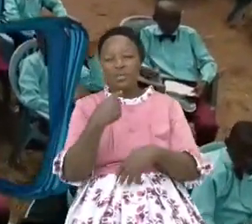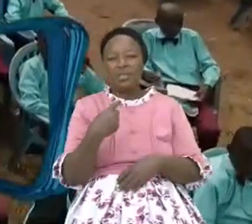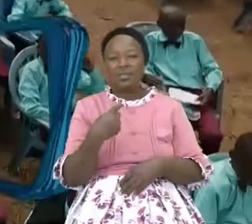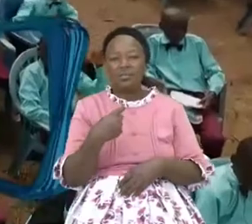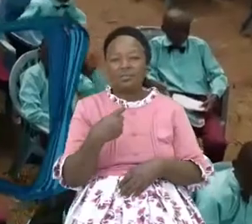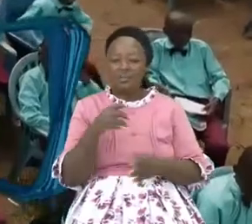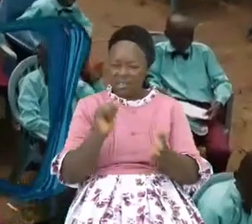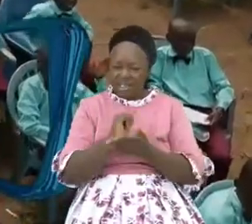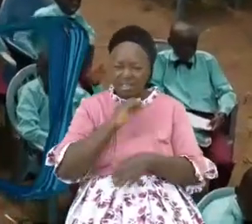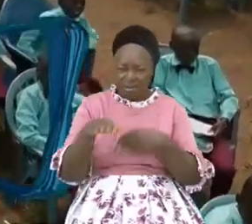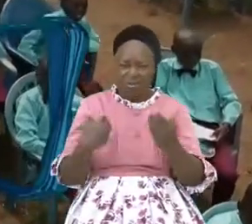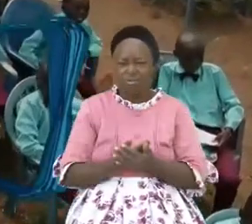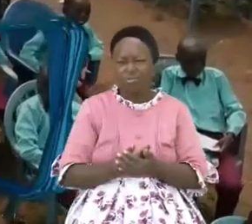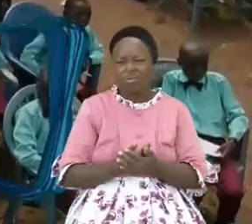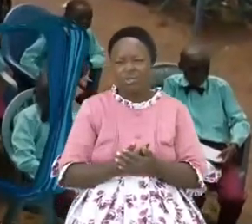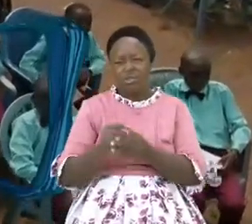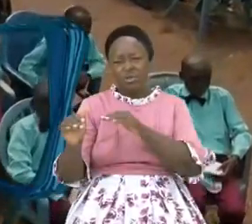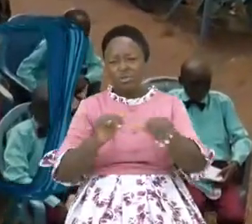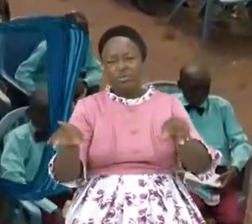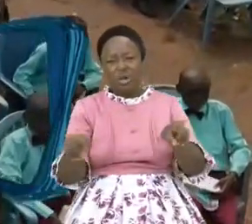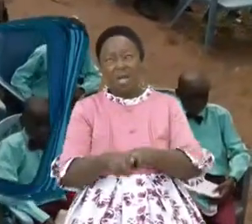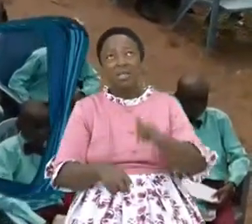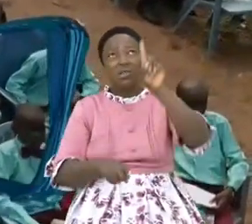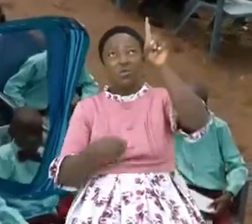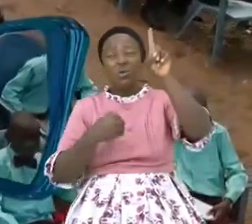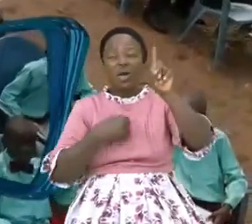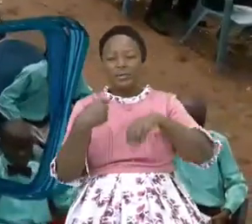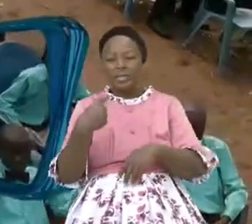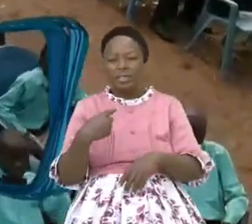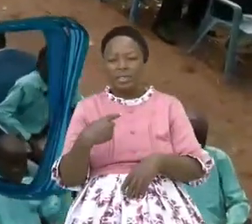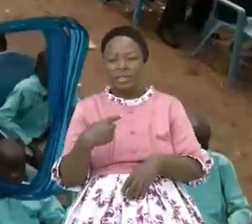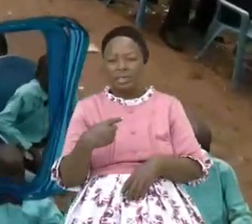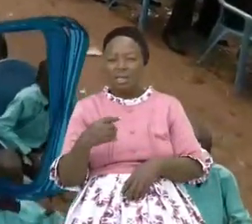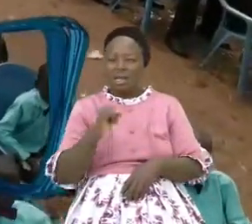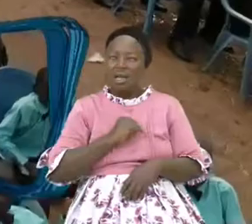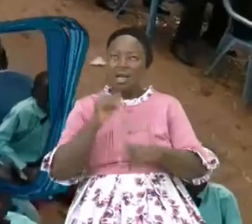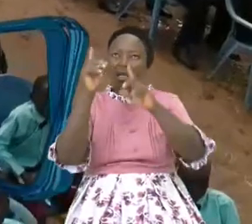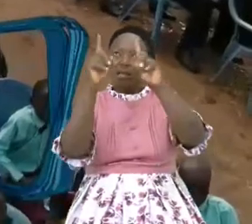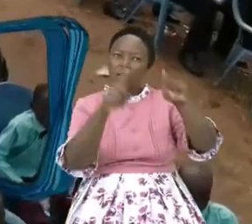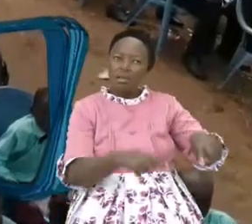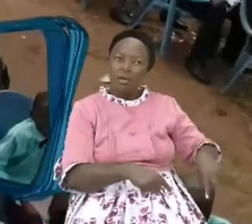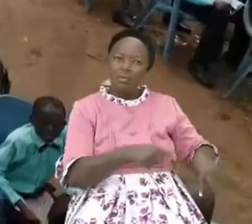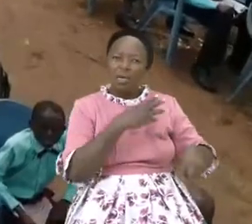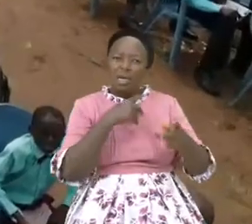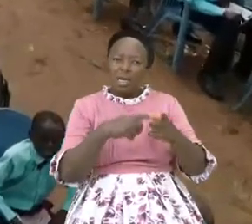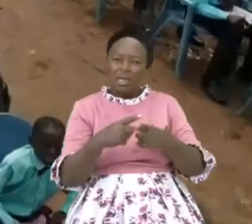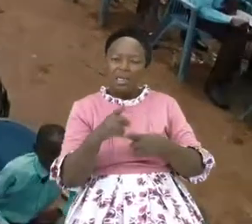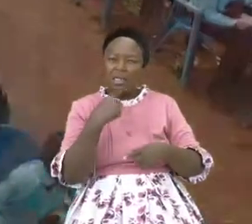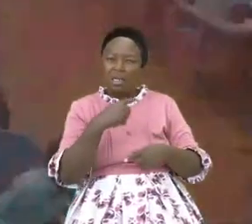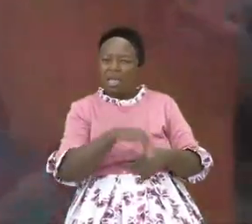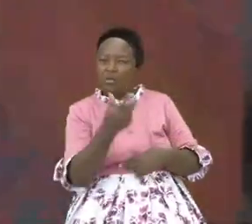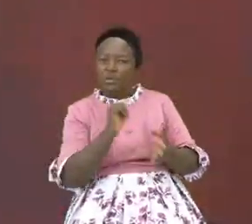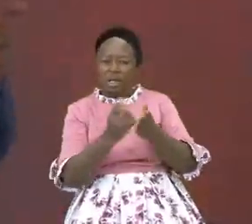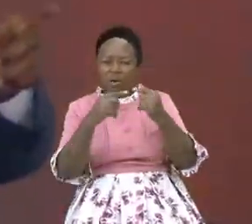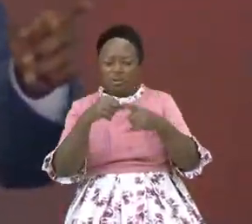all. Do as thou hast said. I come, and you said, whosoever comes to me, I